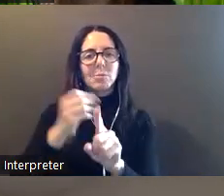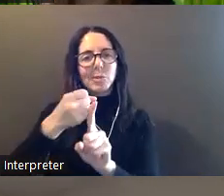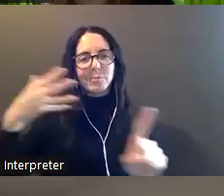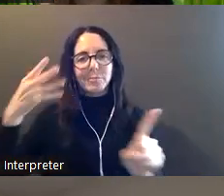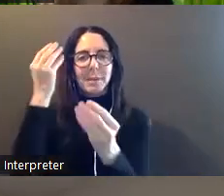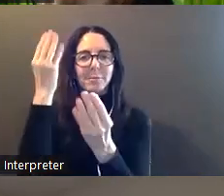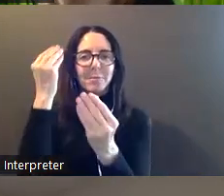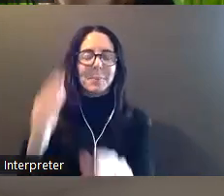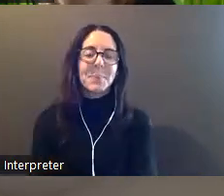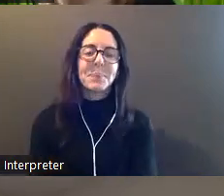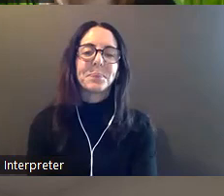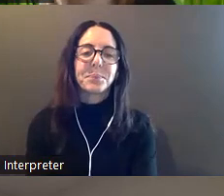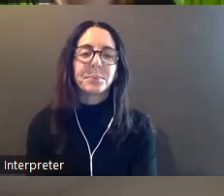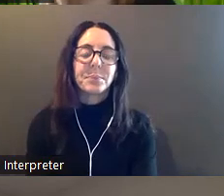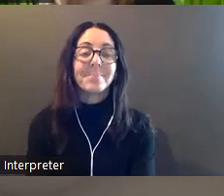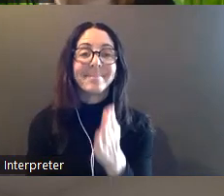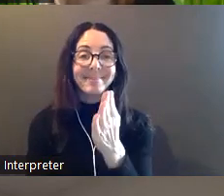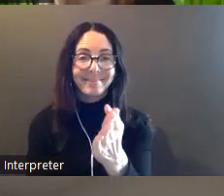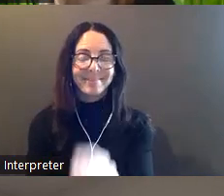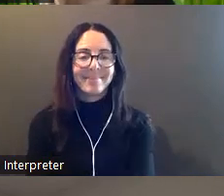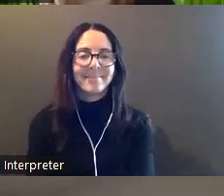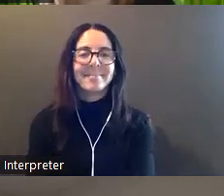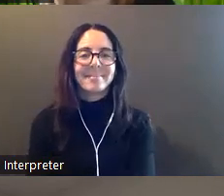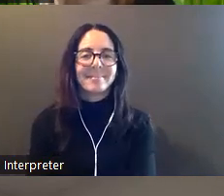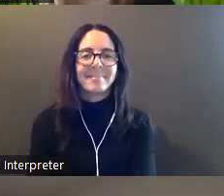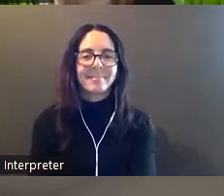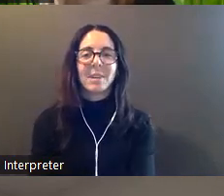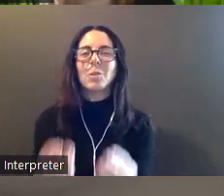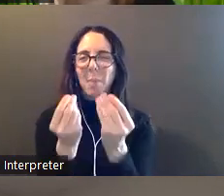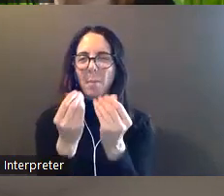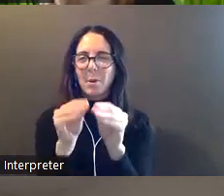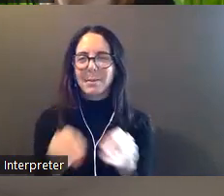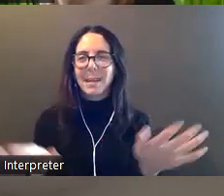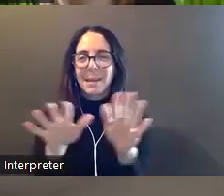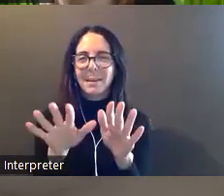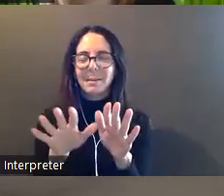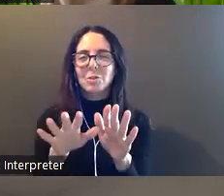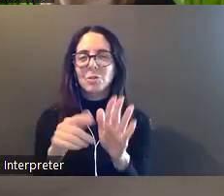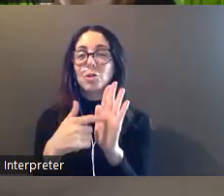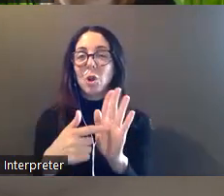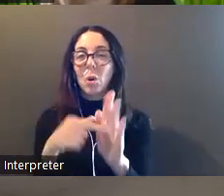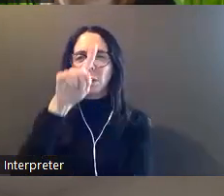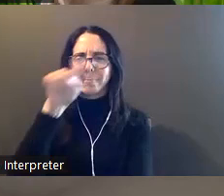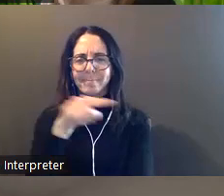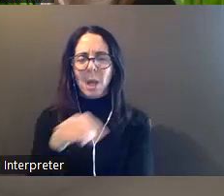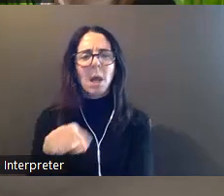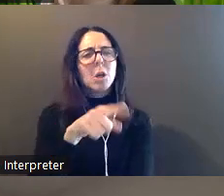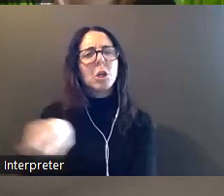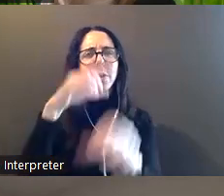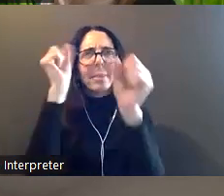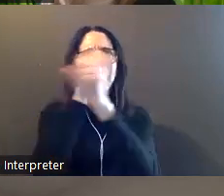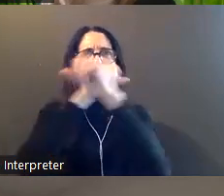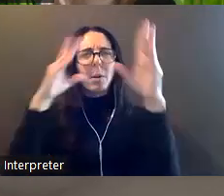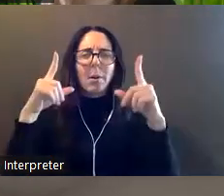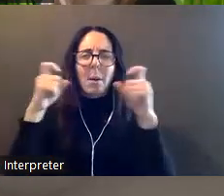Okay, so here we zoom in on a pathway related to property. We would like you to think about a complex situation where someone